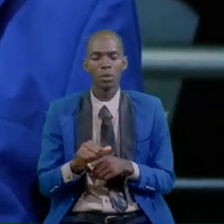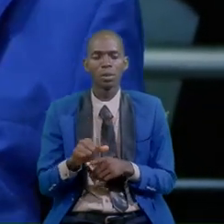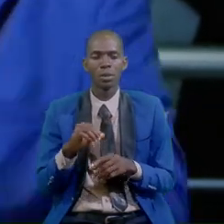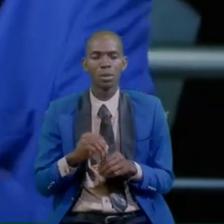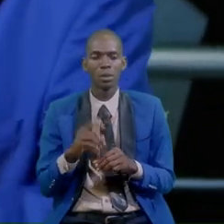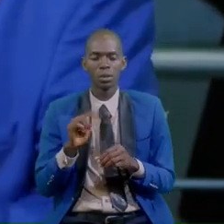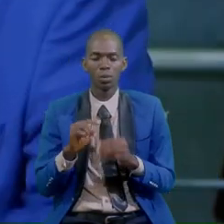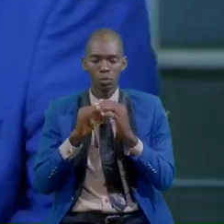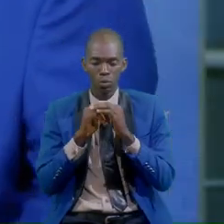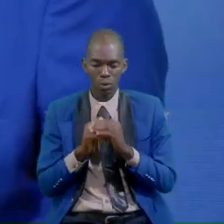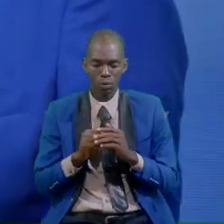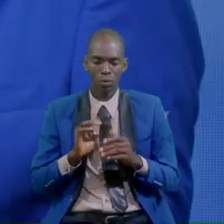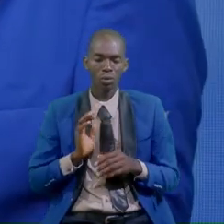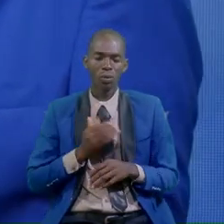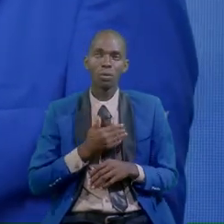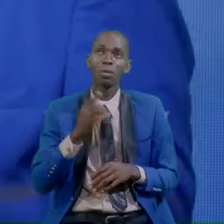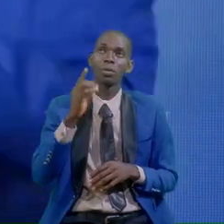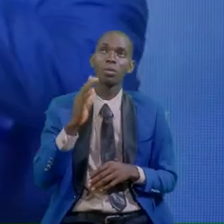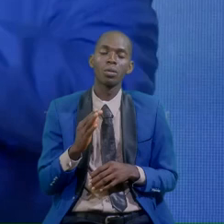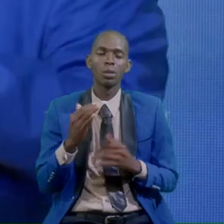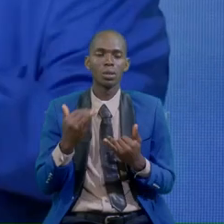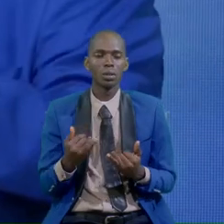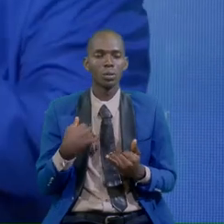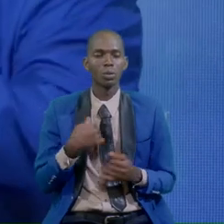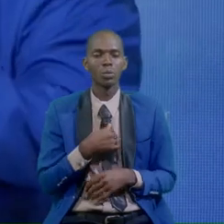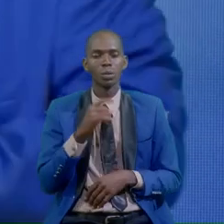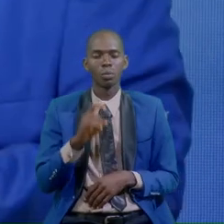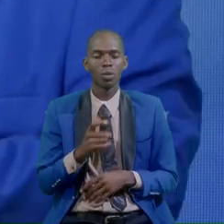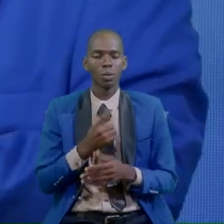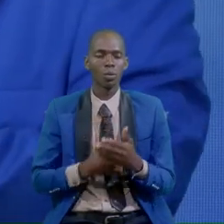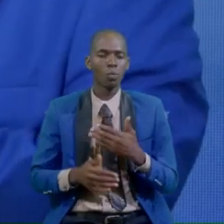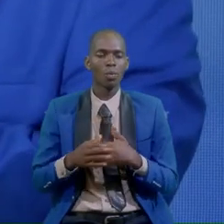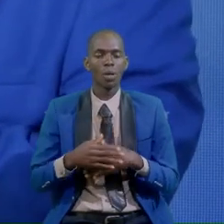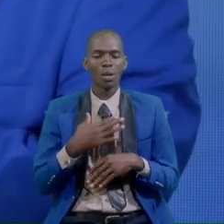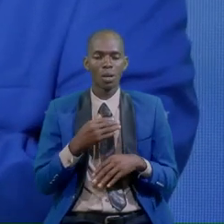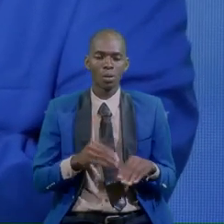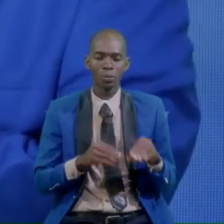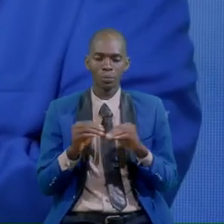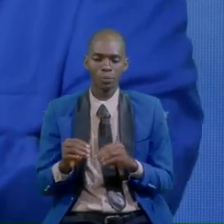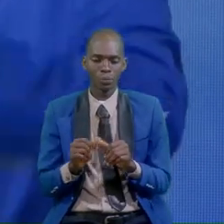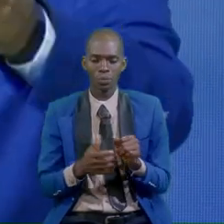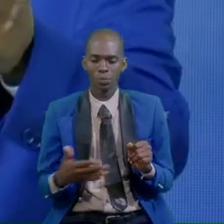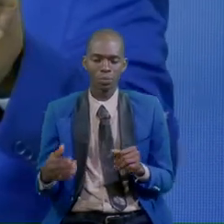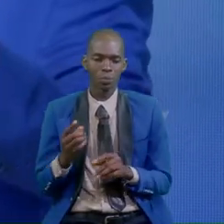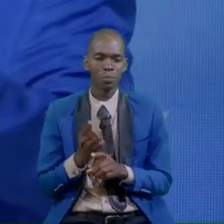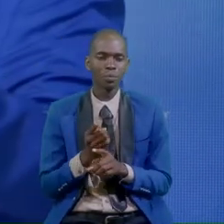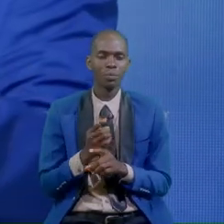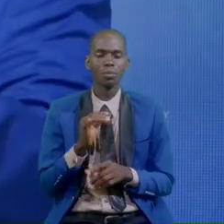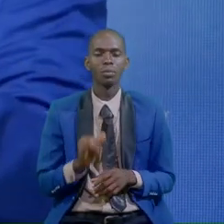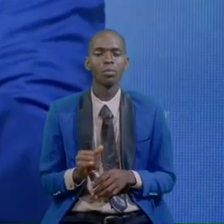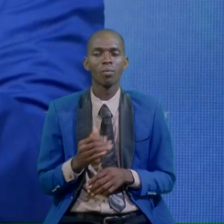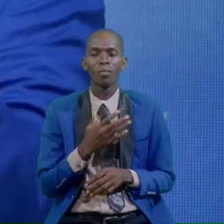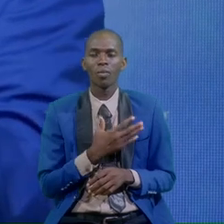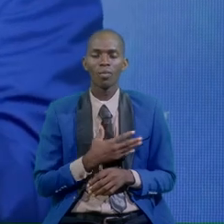order? Then we have to come back and put everything in order and cut